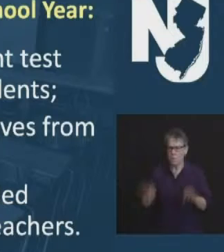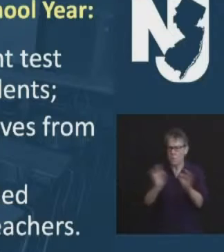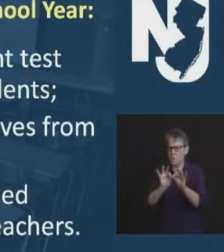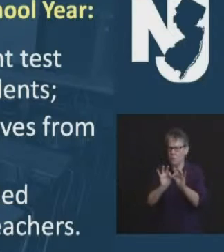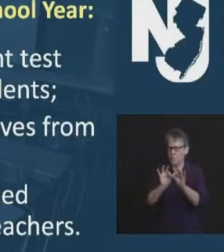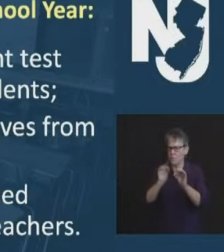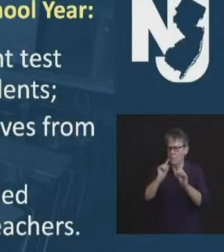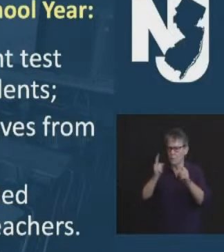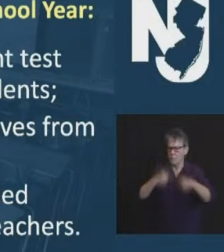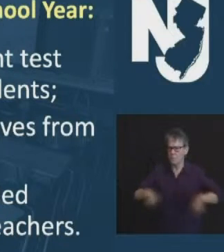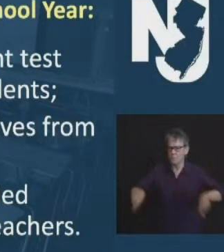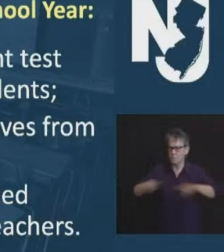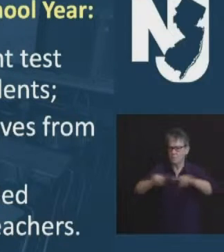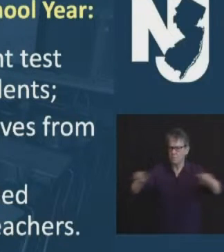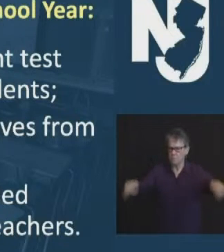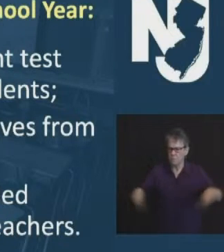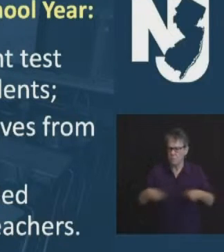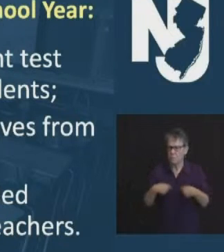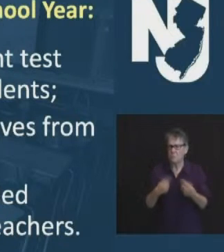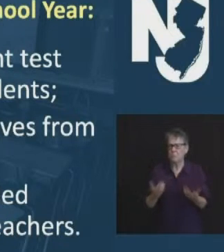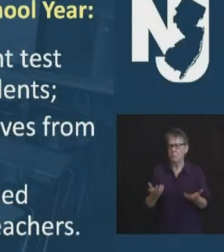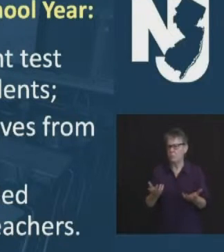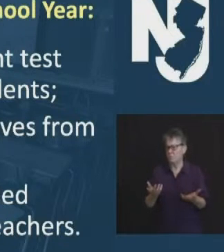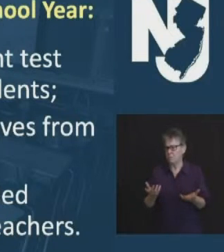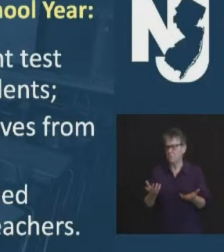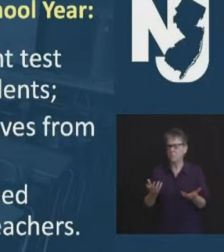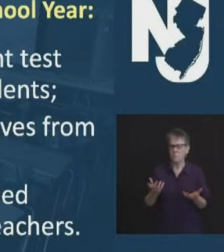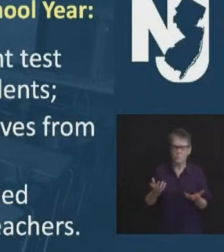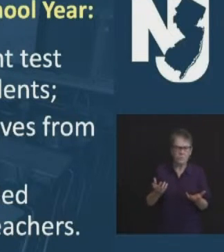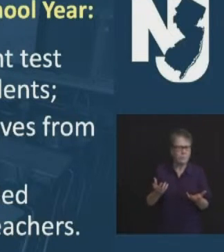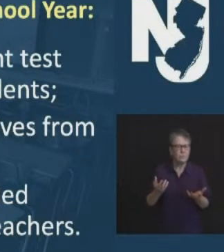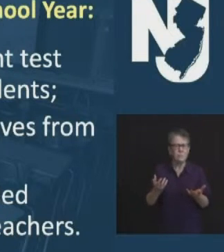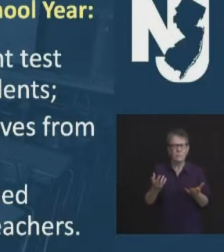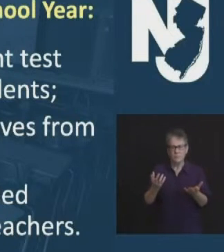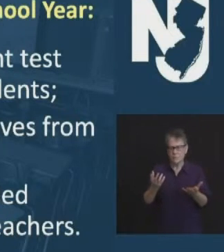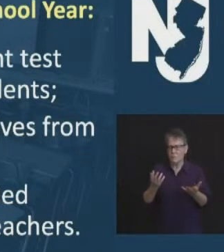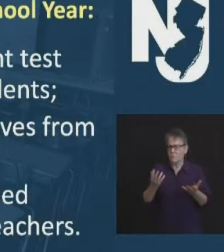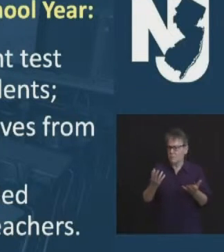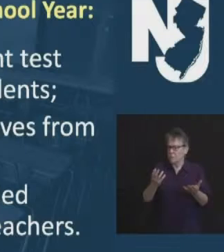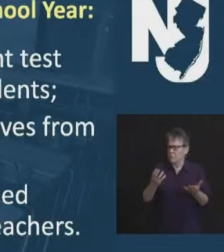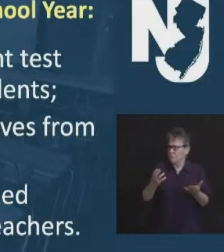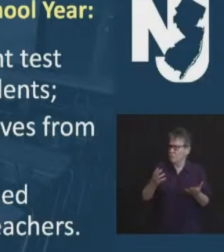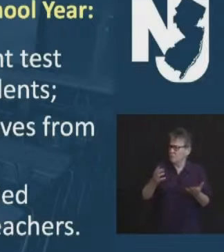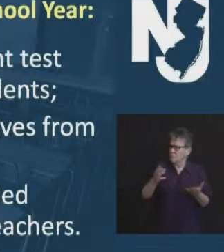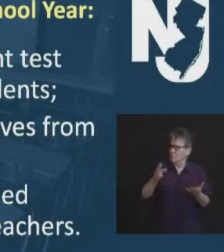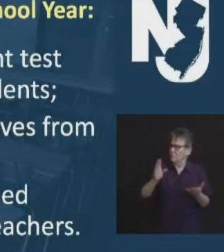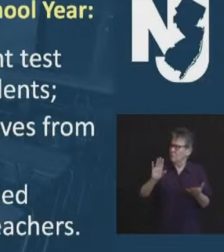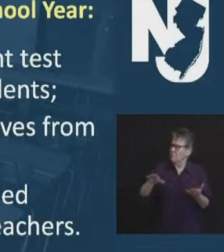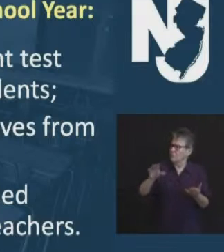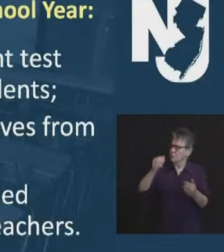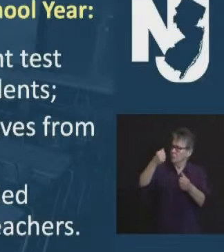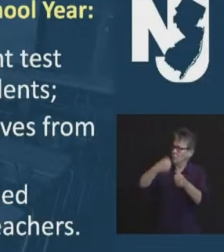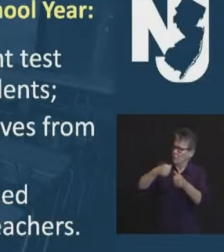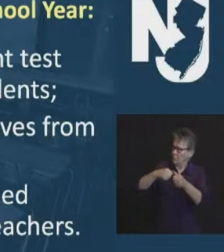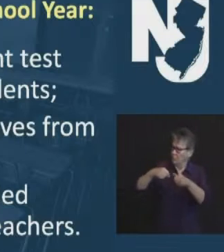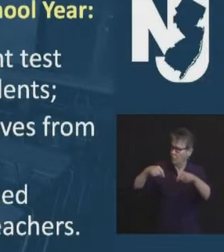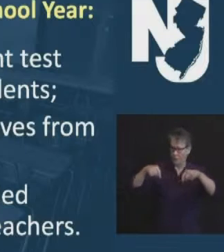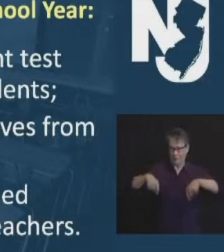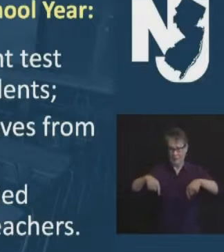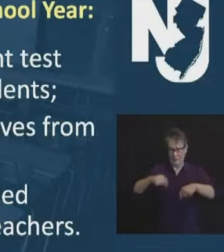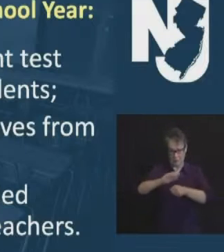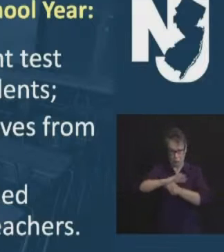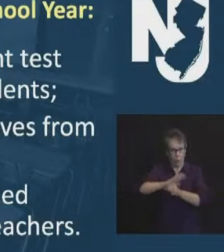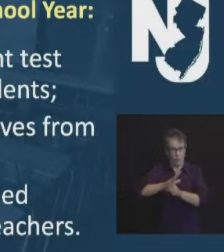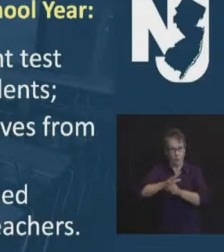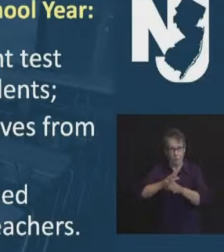conclusion that this is not, as we've said from moment one, this is not a normal or regular school year. We have to be more flexible and more